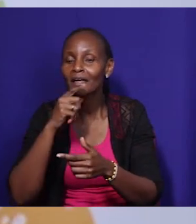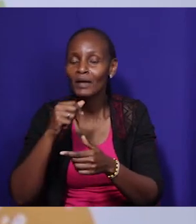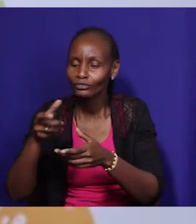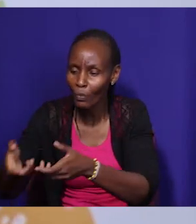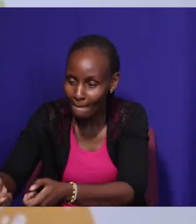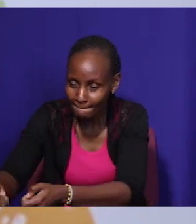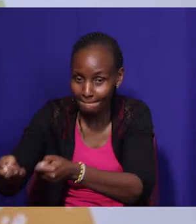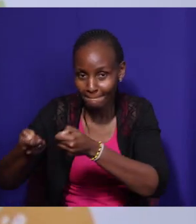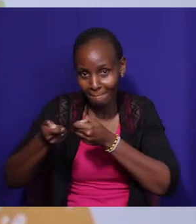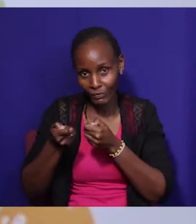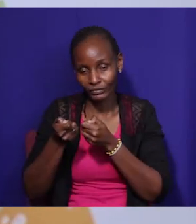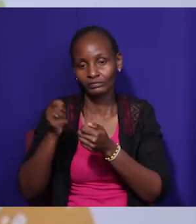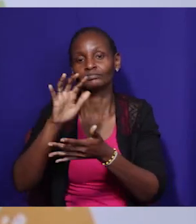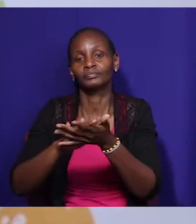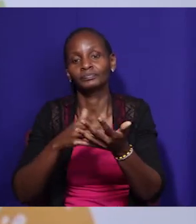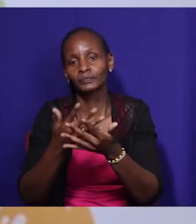it in.